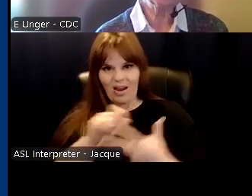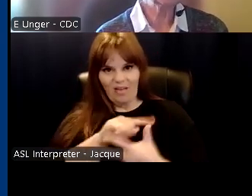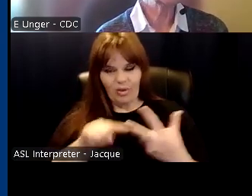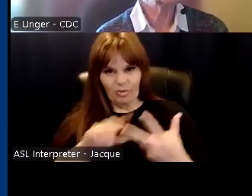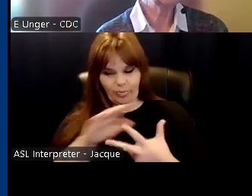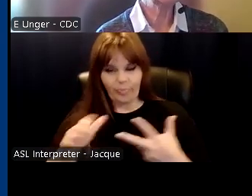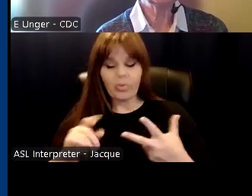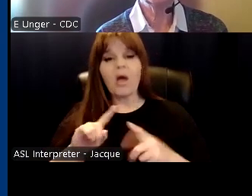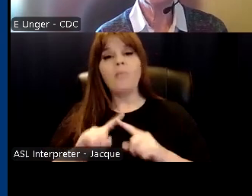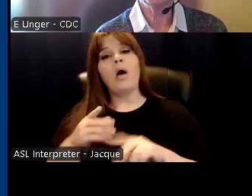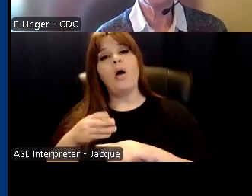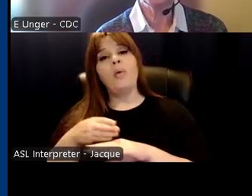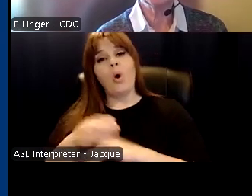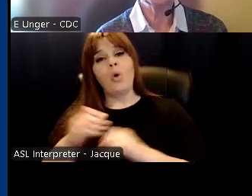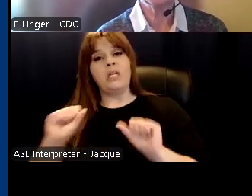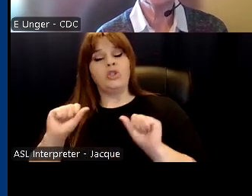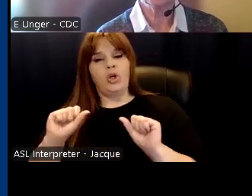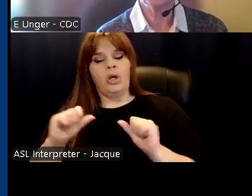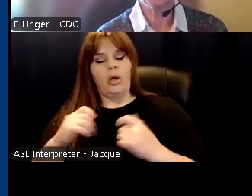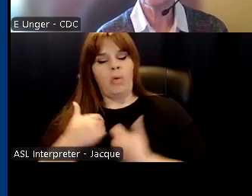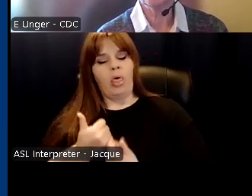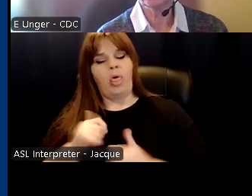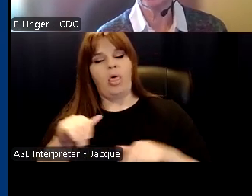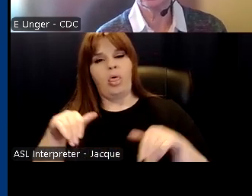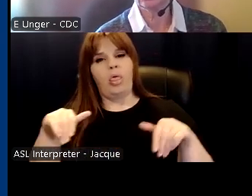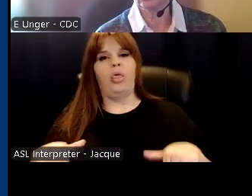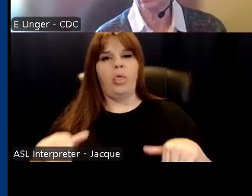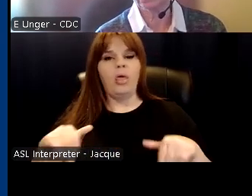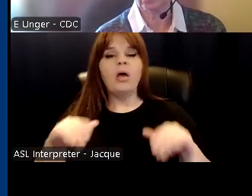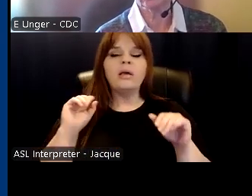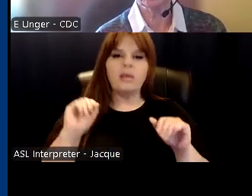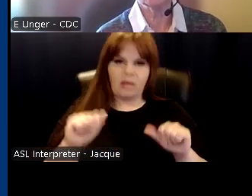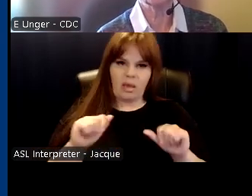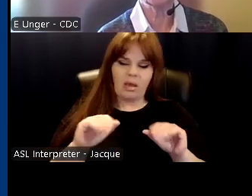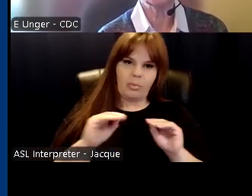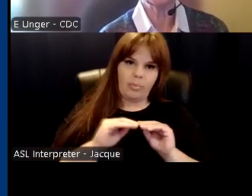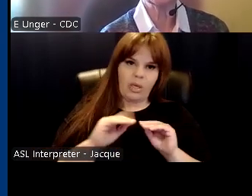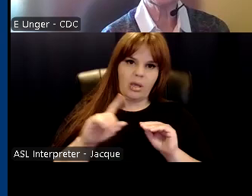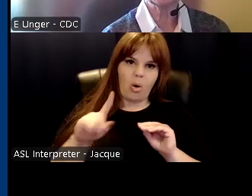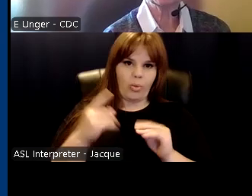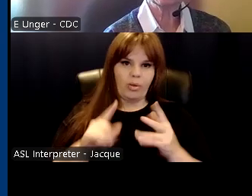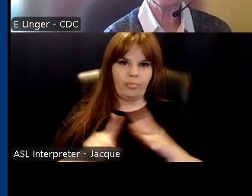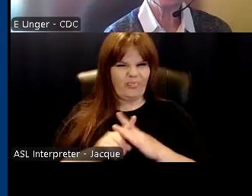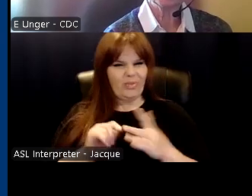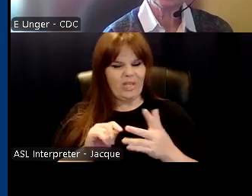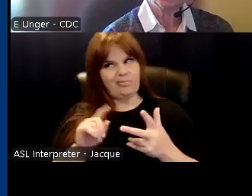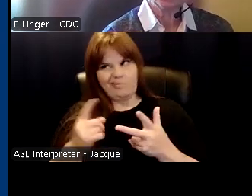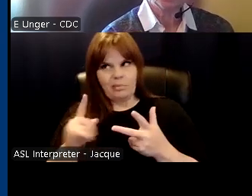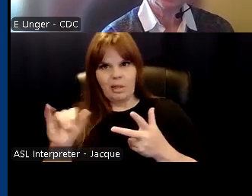post-exertional malaise, may be more prominent in only one group, such as group 3.